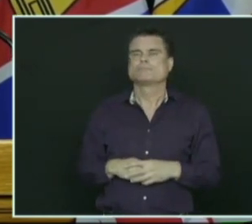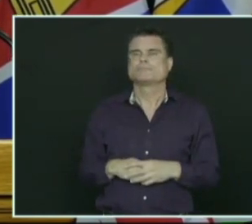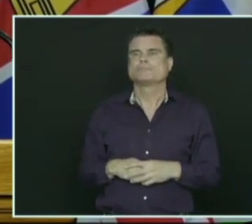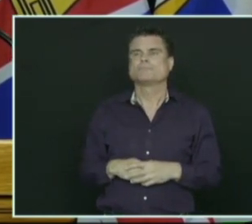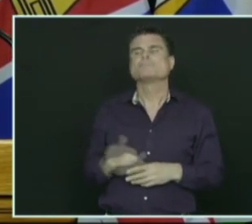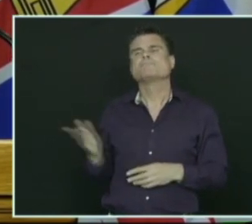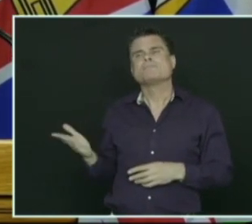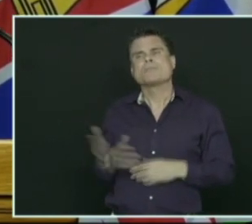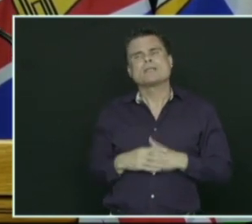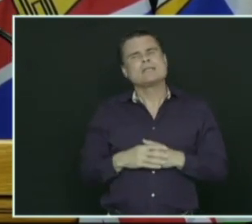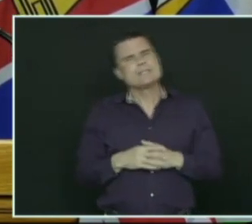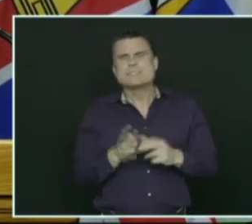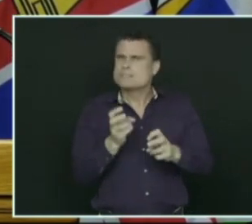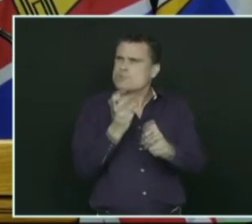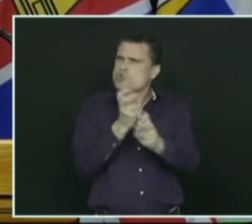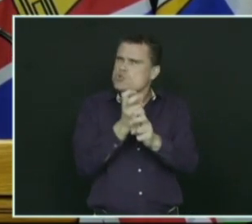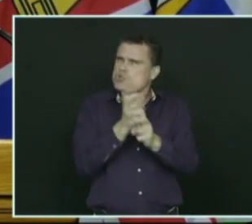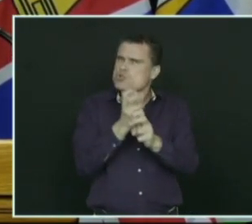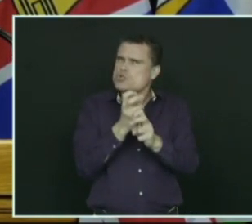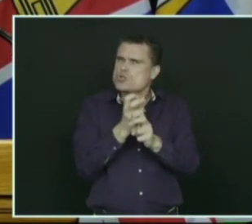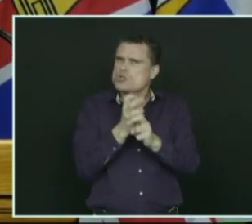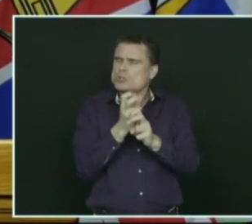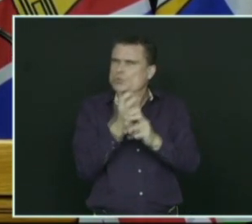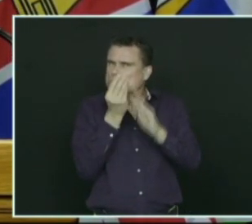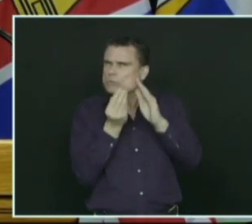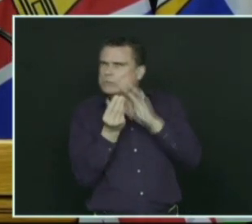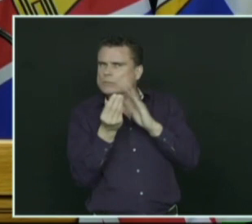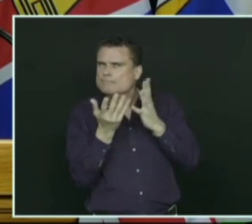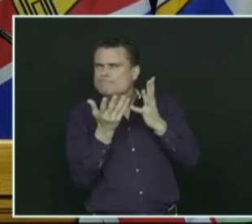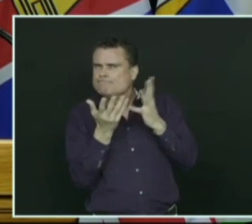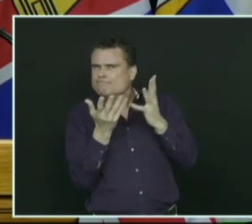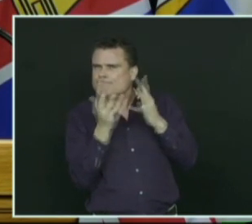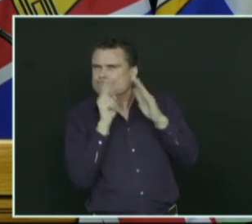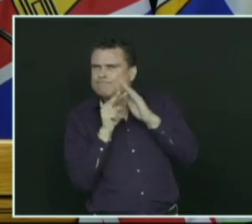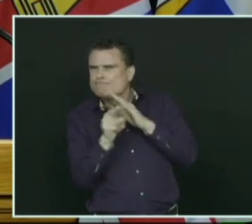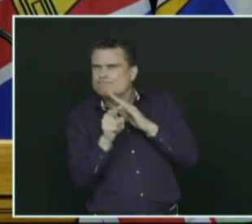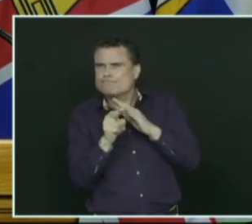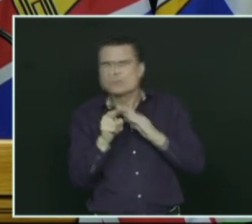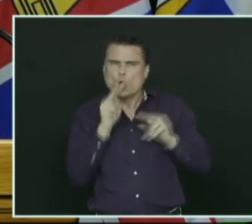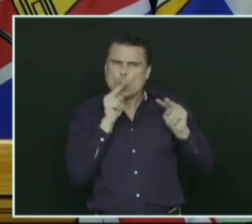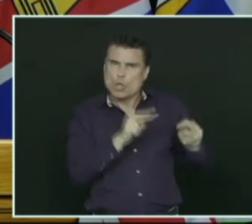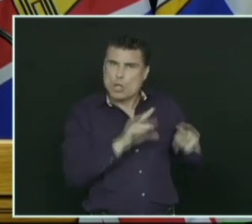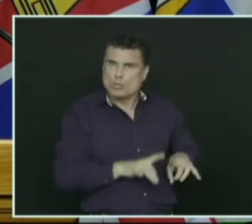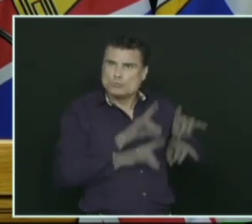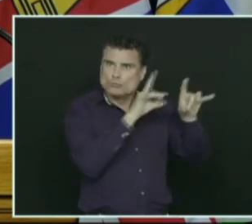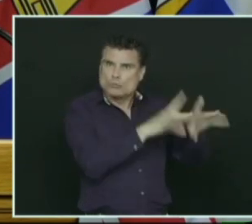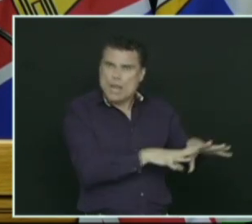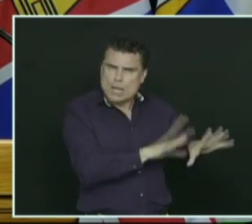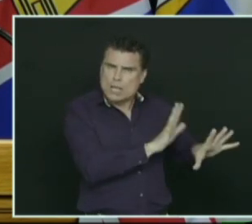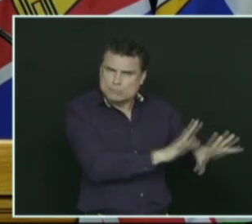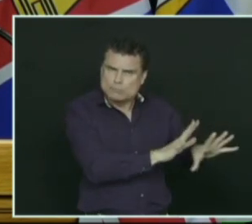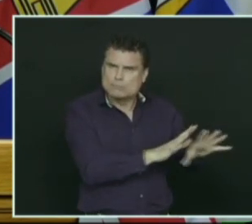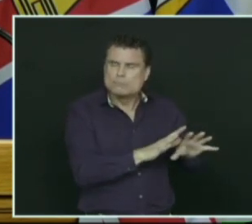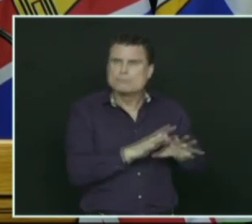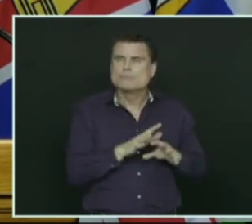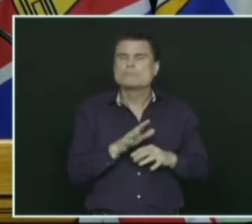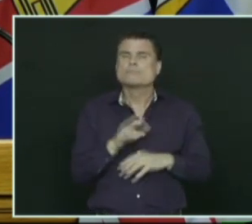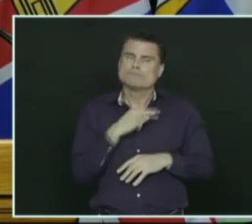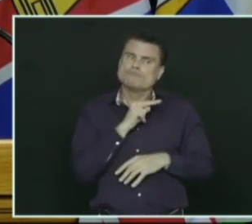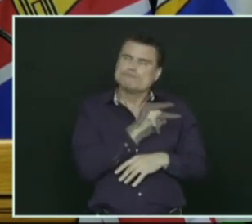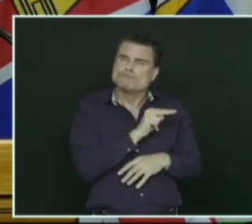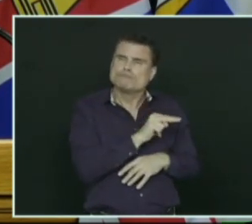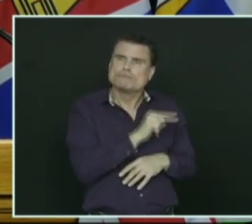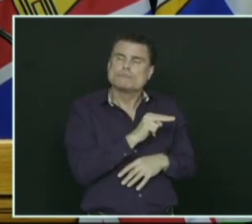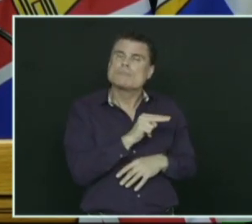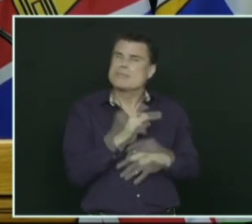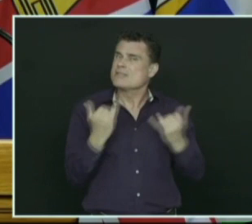guess Minister Dix, curious whether or not BC is going to be ordering any of the new rapid tests developed by a company out of